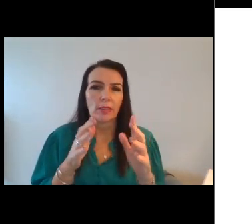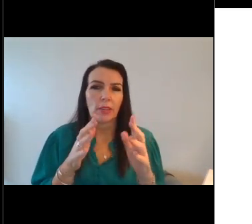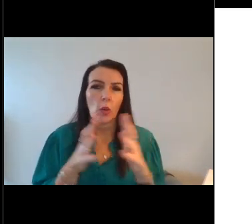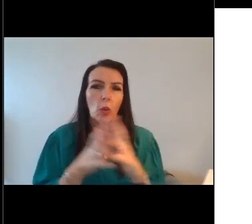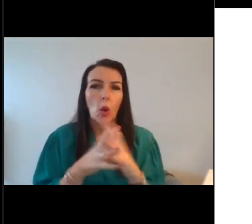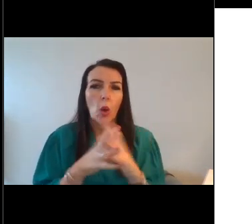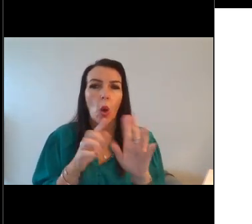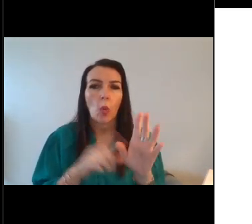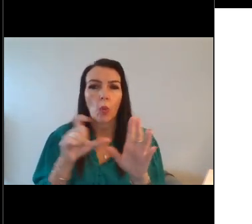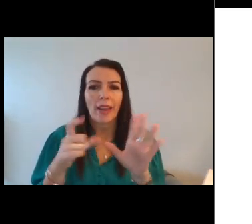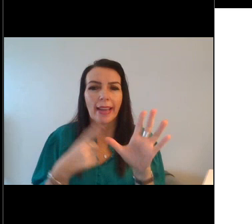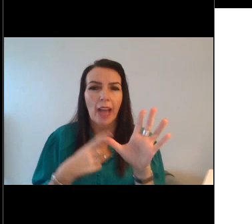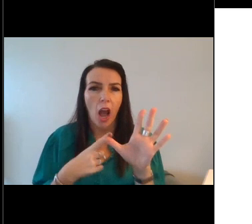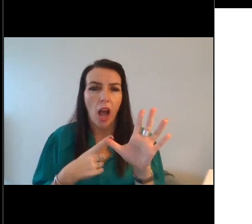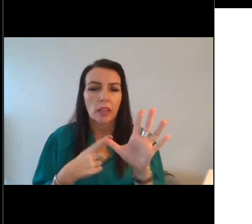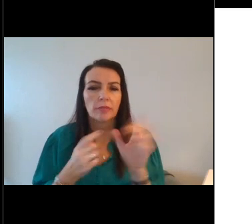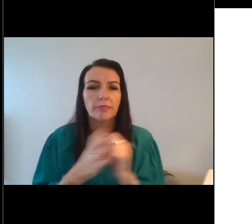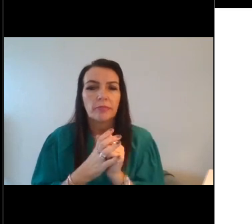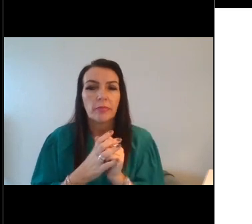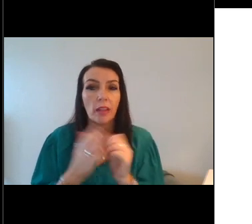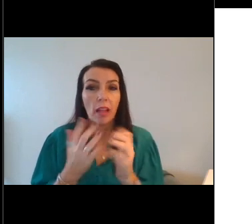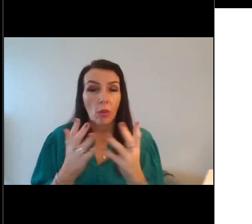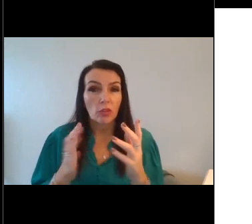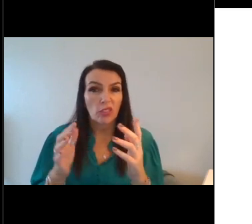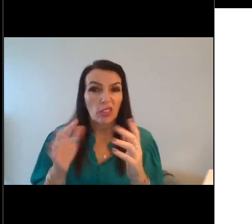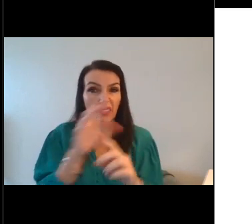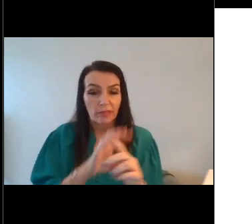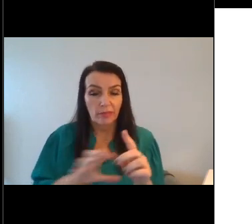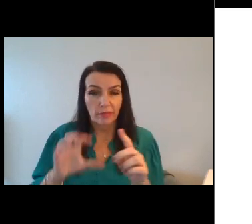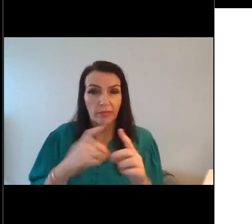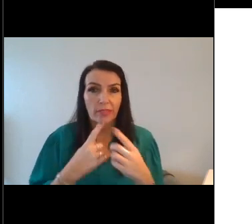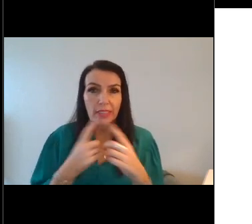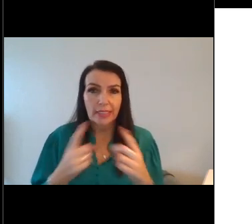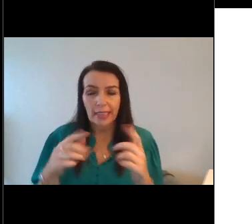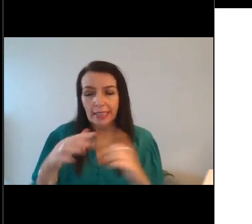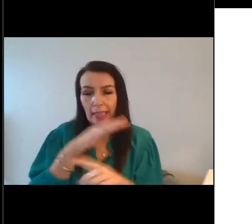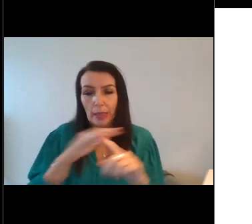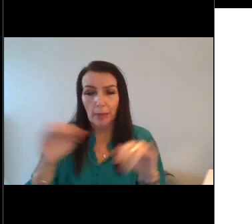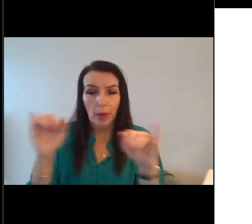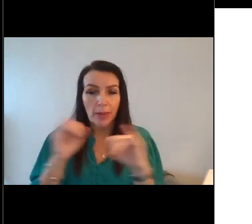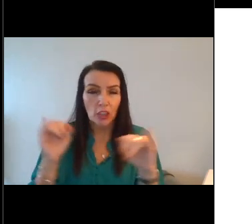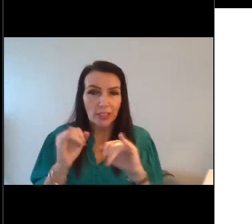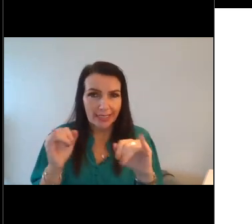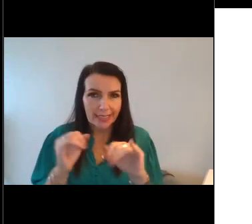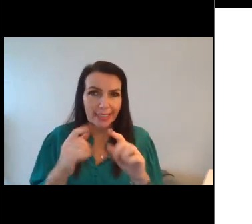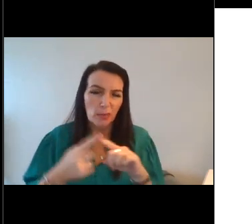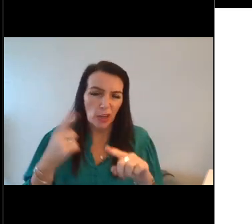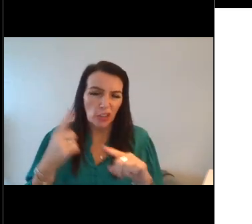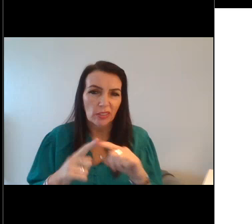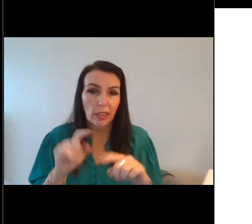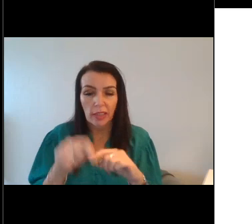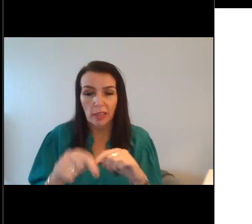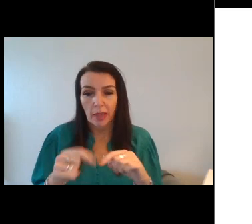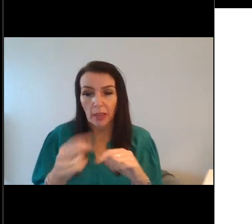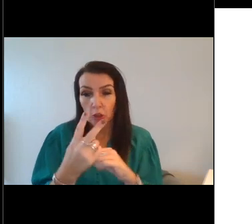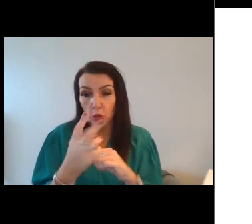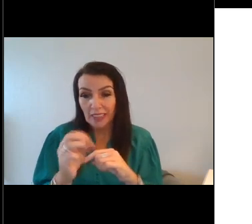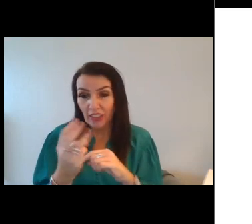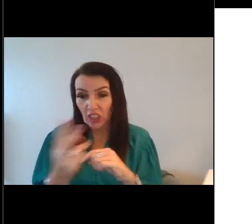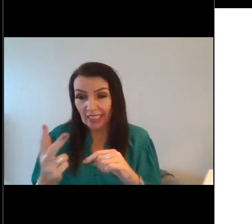June 2019, like many other local authorities across the country, WYCA declared a climate emergency and pledged to be carbon neutral by 2038, which is a slightly